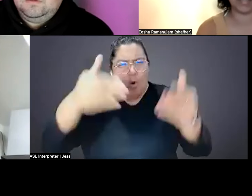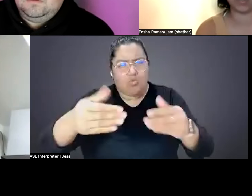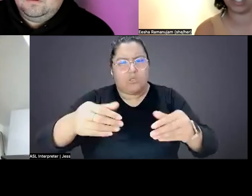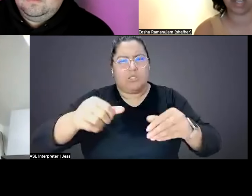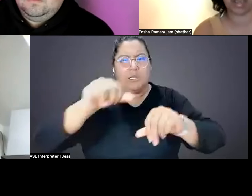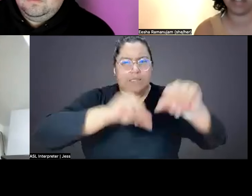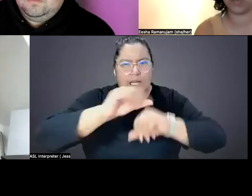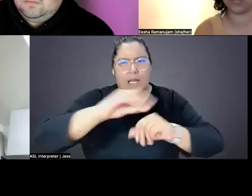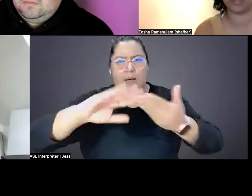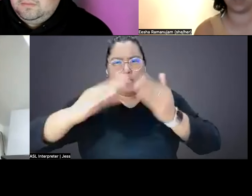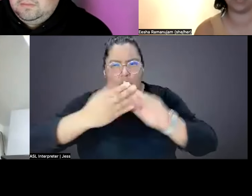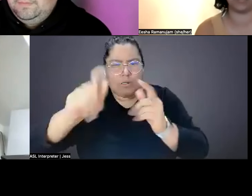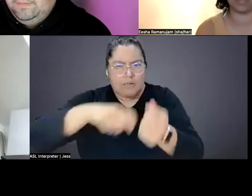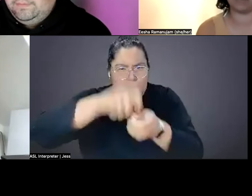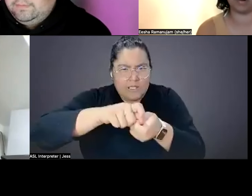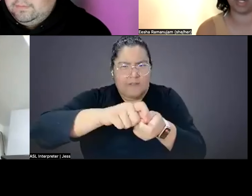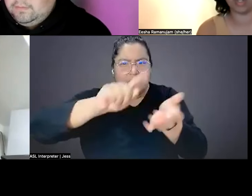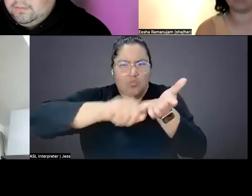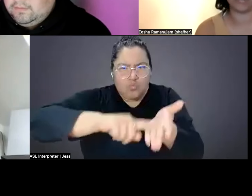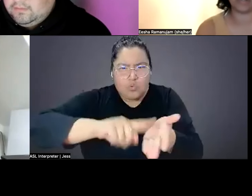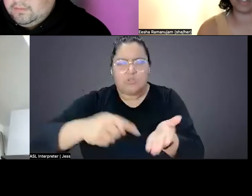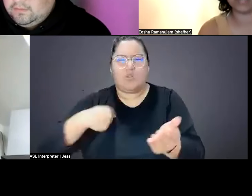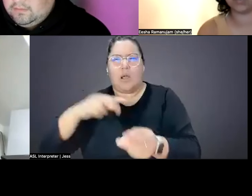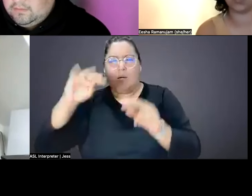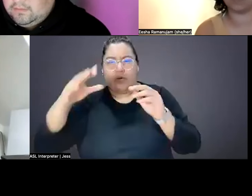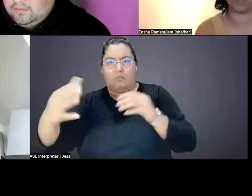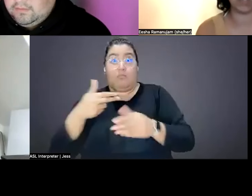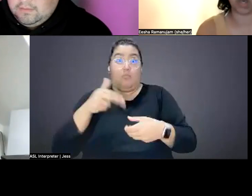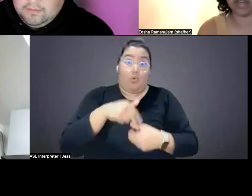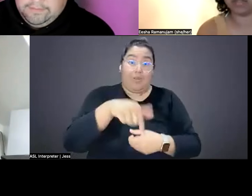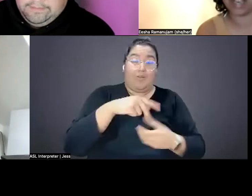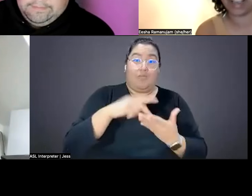is in strategic campaigns research, specifically for racial justice with a